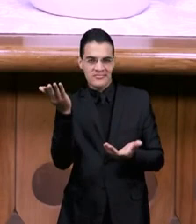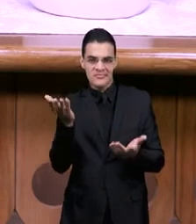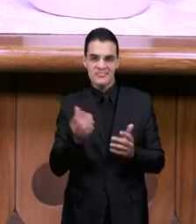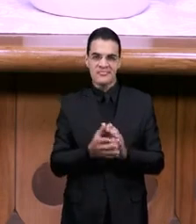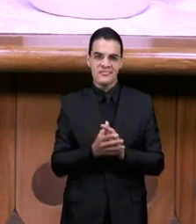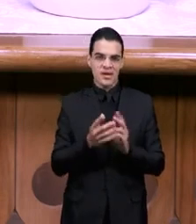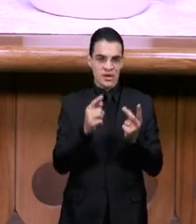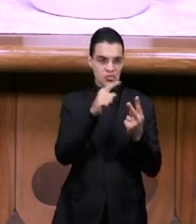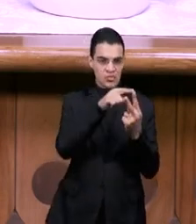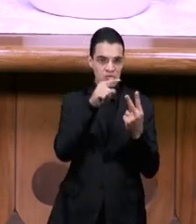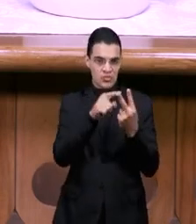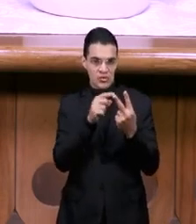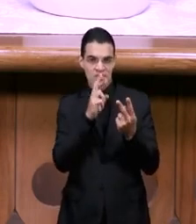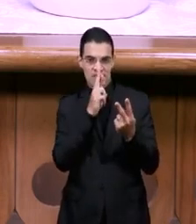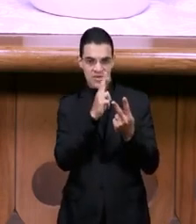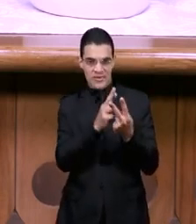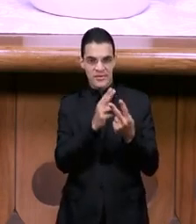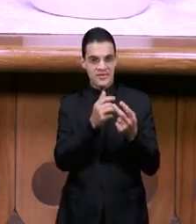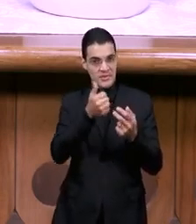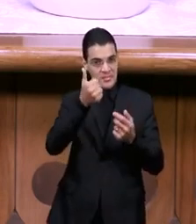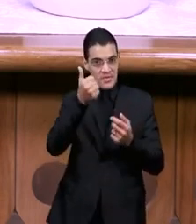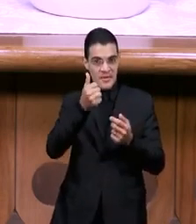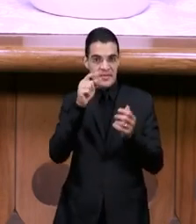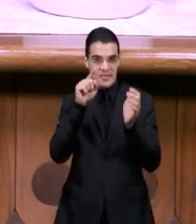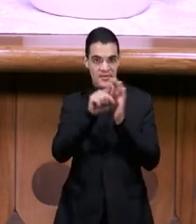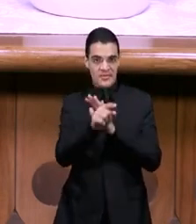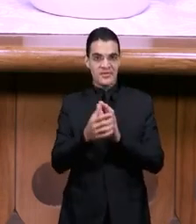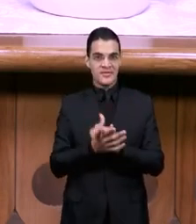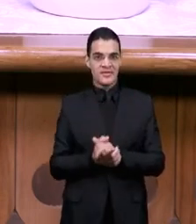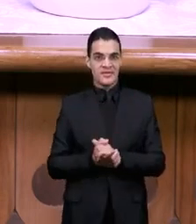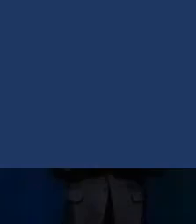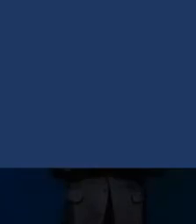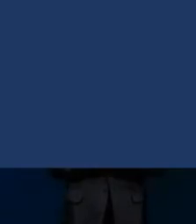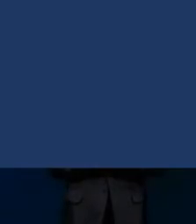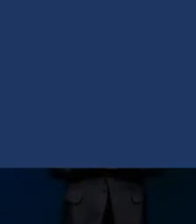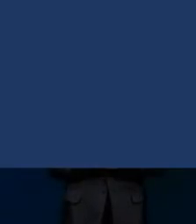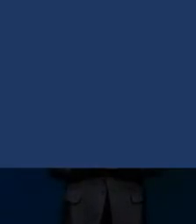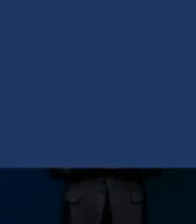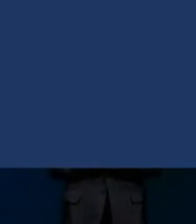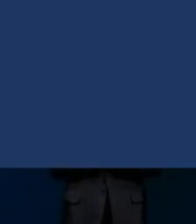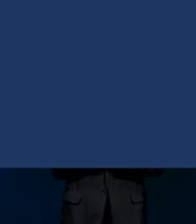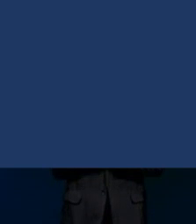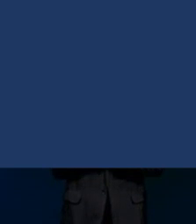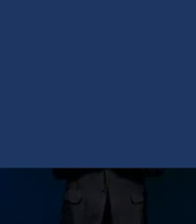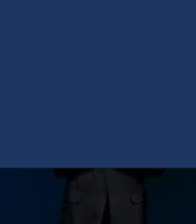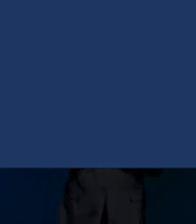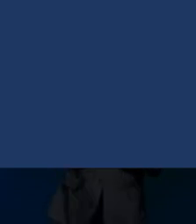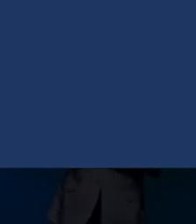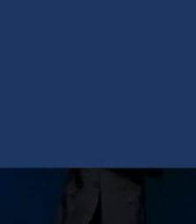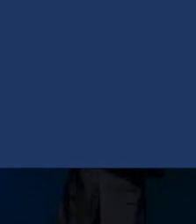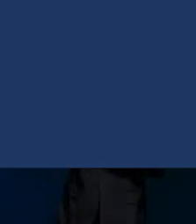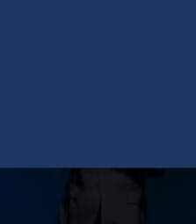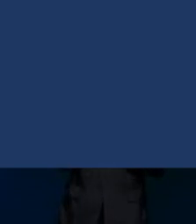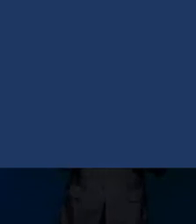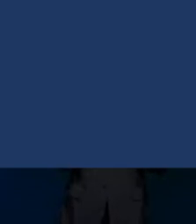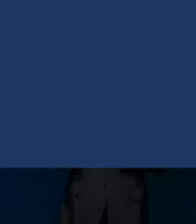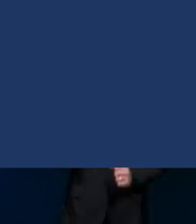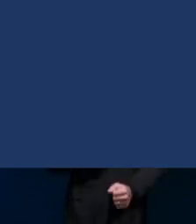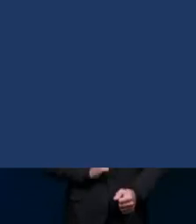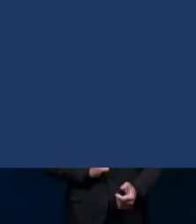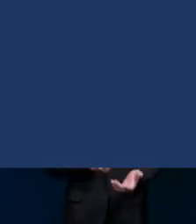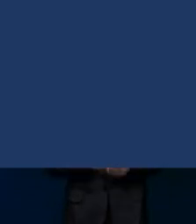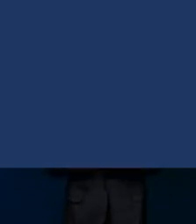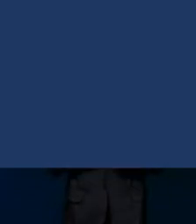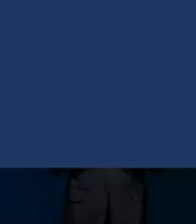in these two answers to this first question. Lei è il rappresentante del popolo davanti a Dio. La sua funzione